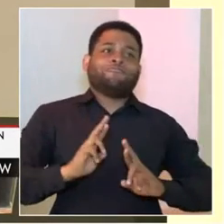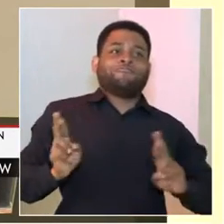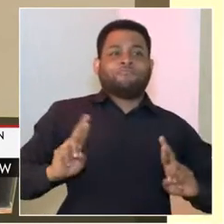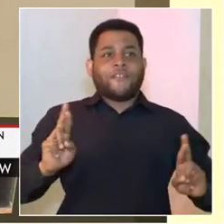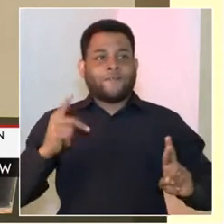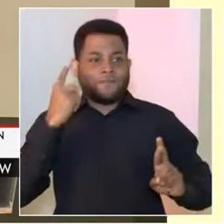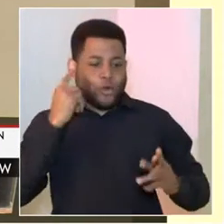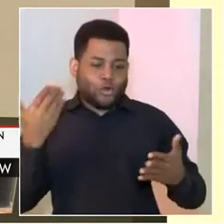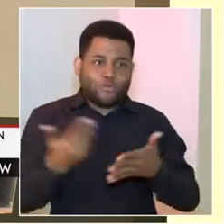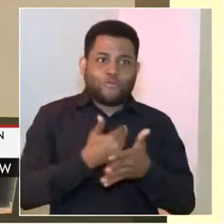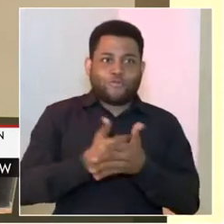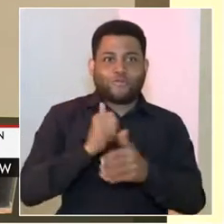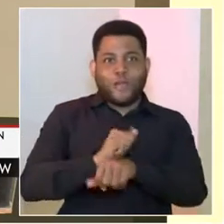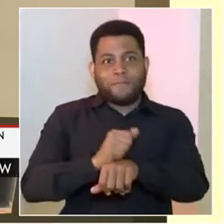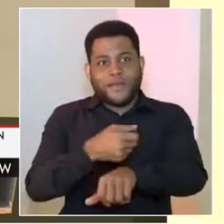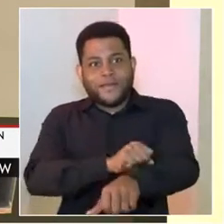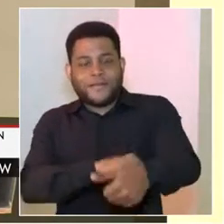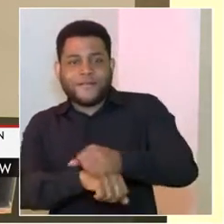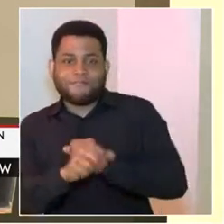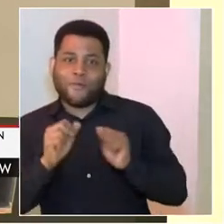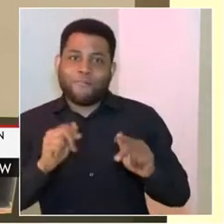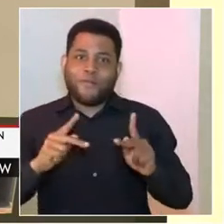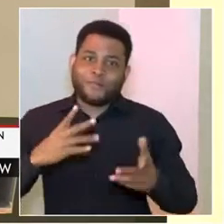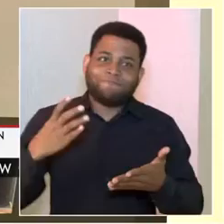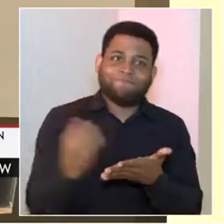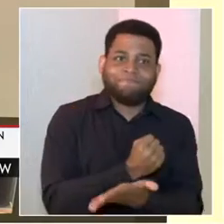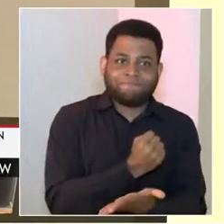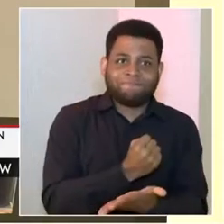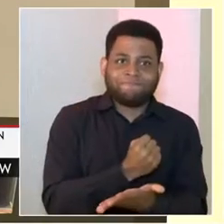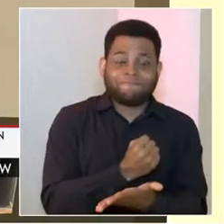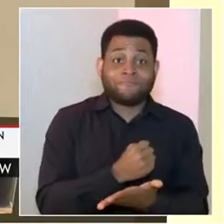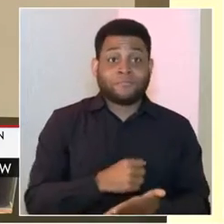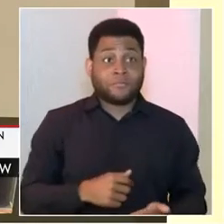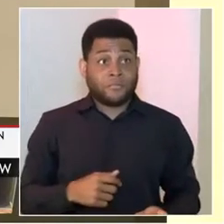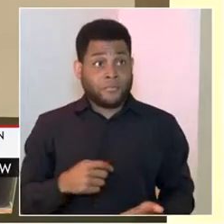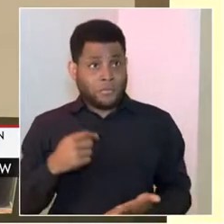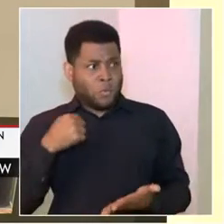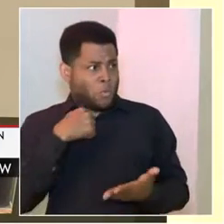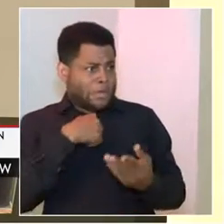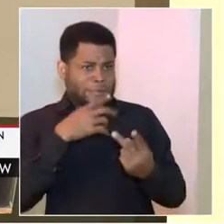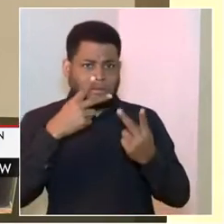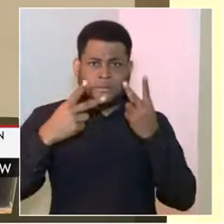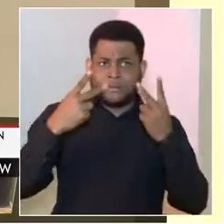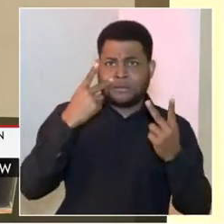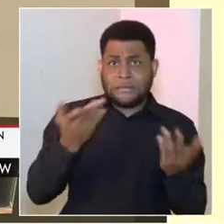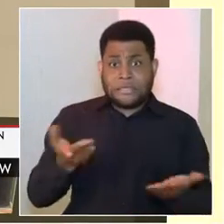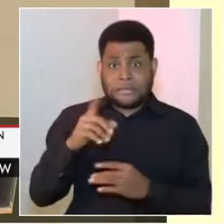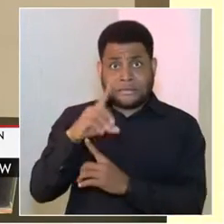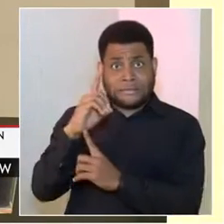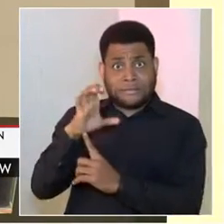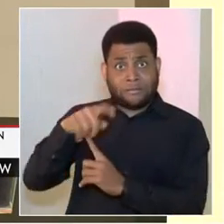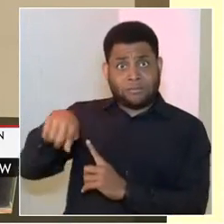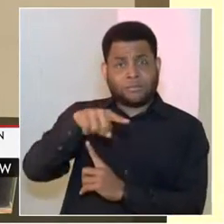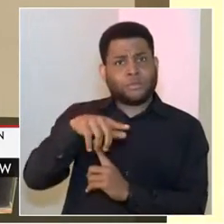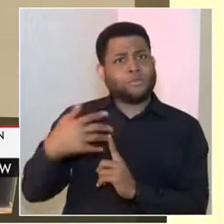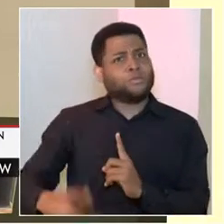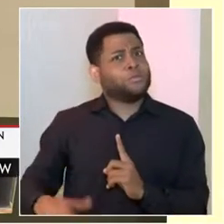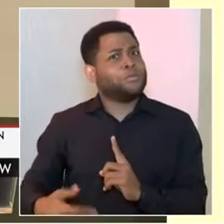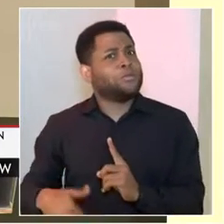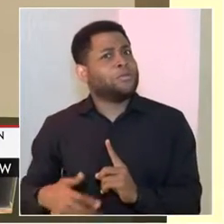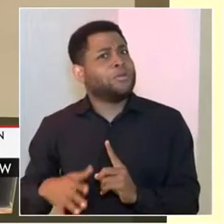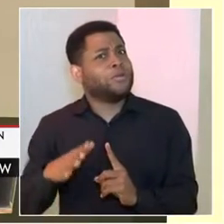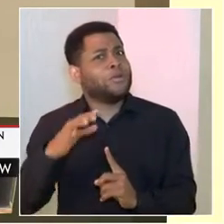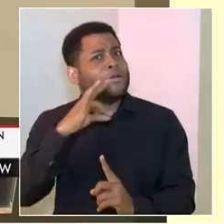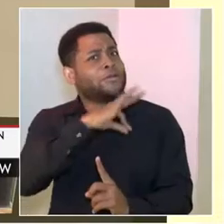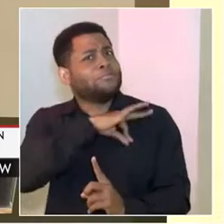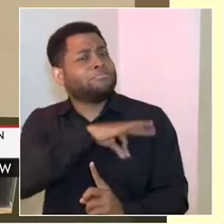big differentiators and advantages is the talent that we have in Washington, D.C., the talent we attract